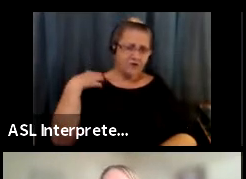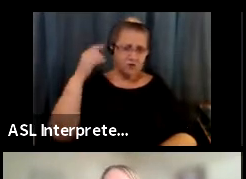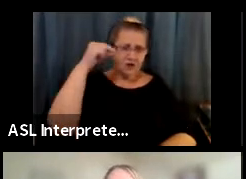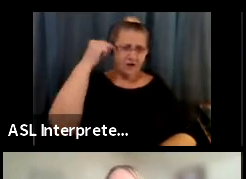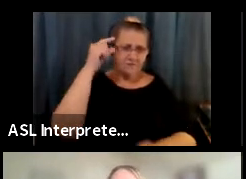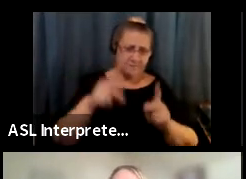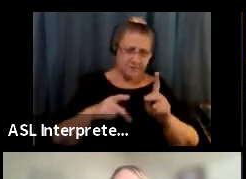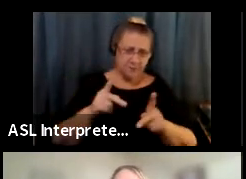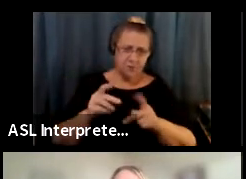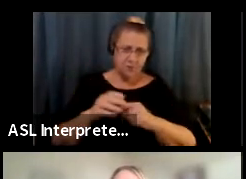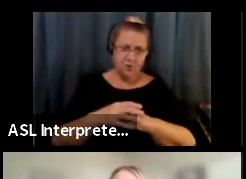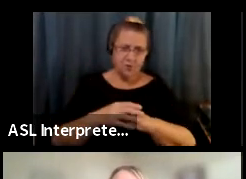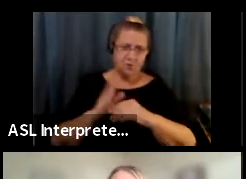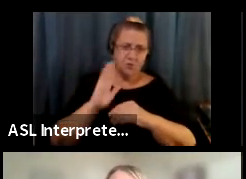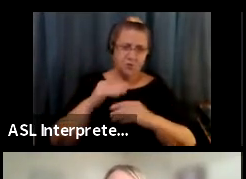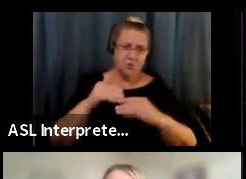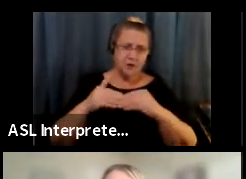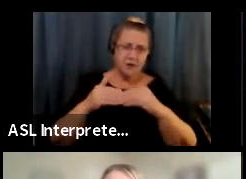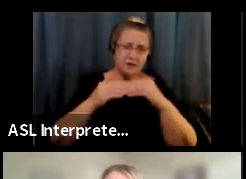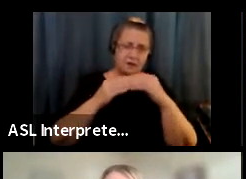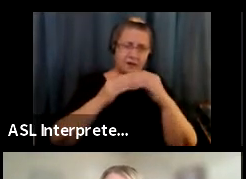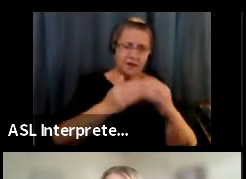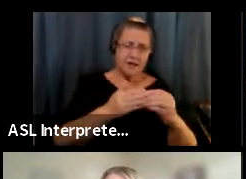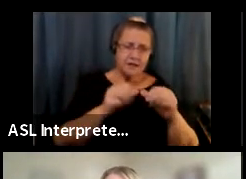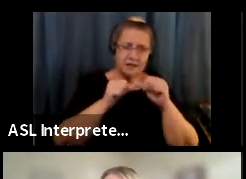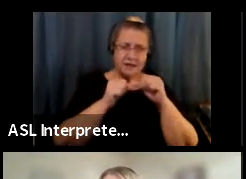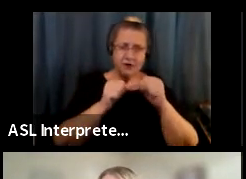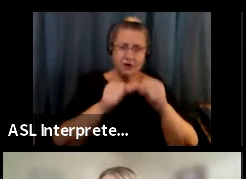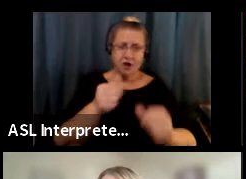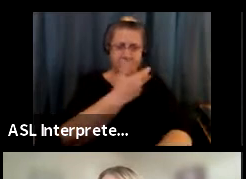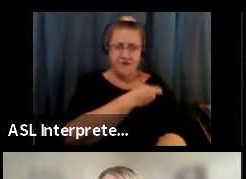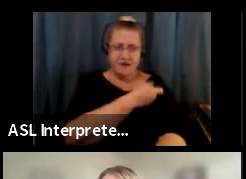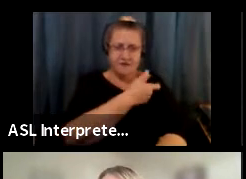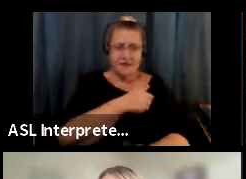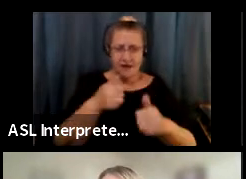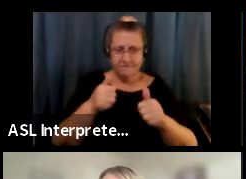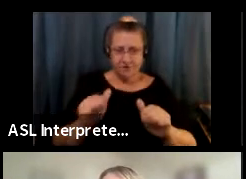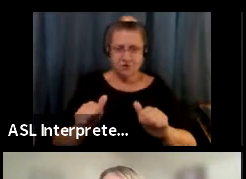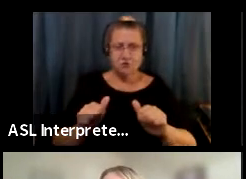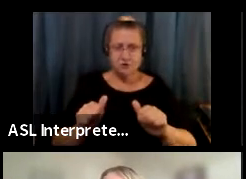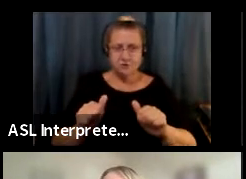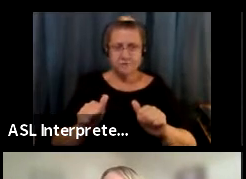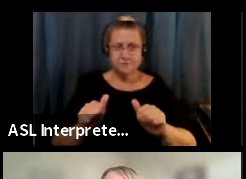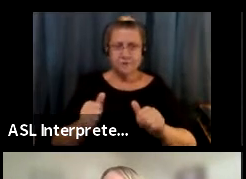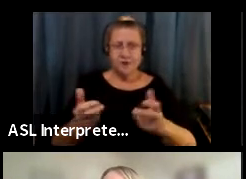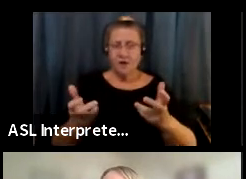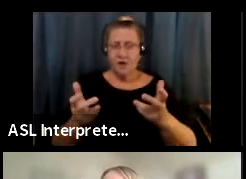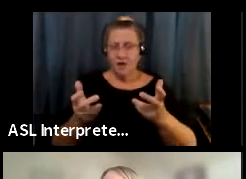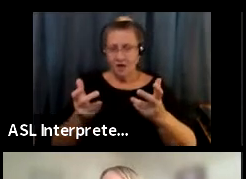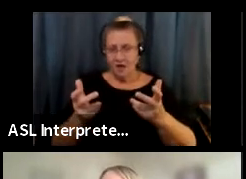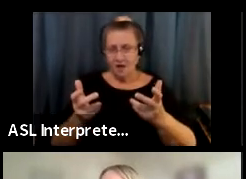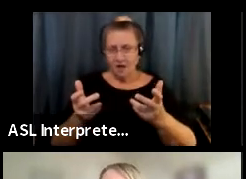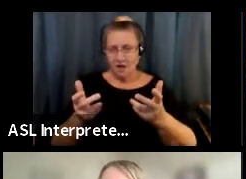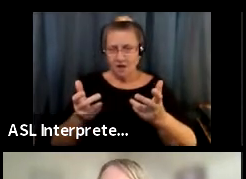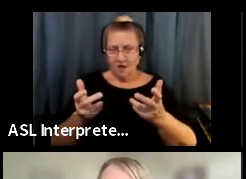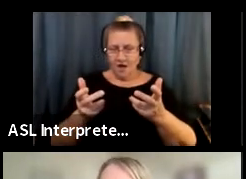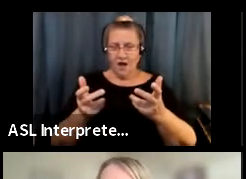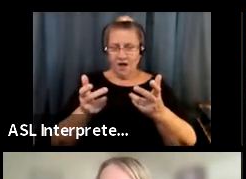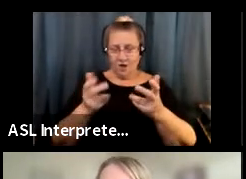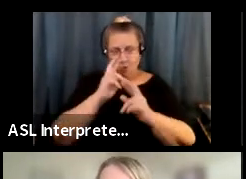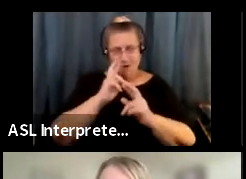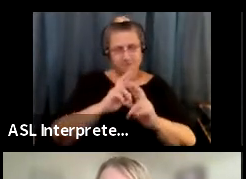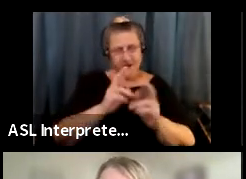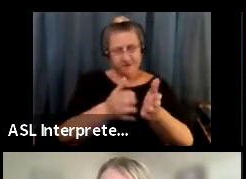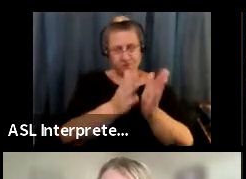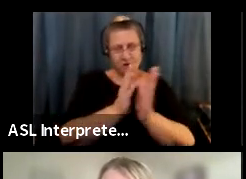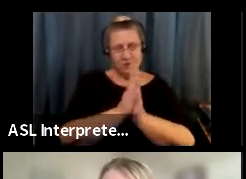lead and carry on this vaccination effort, I just would respectfully request that